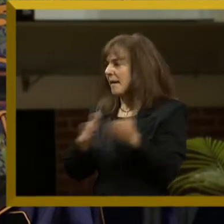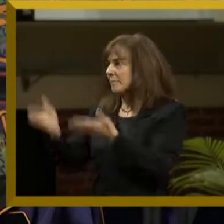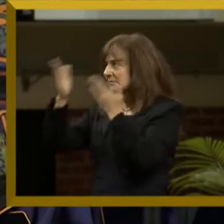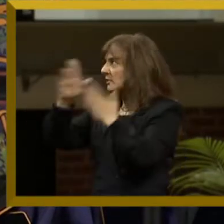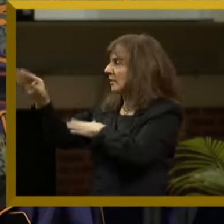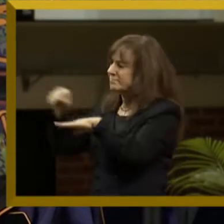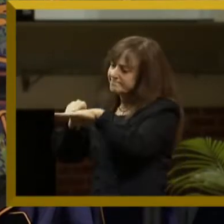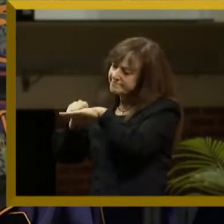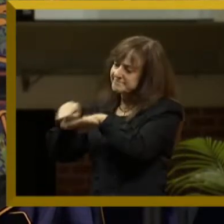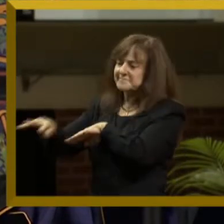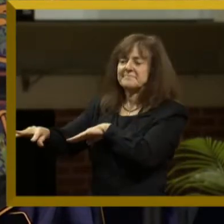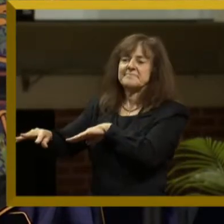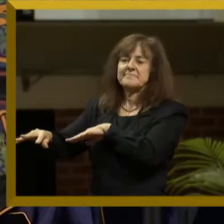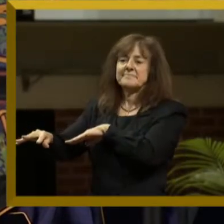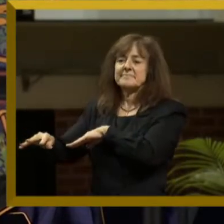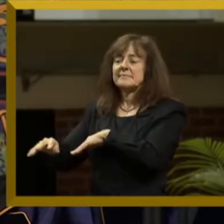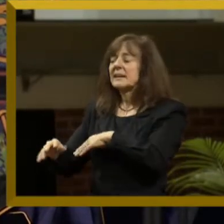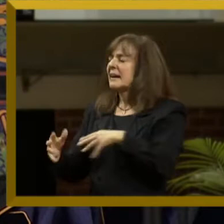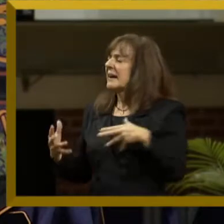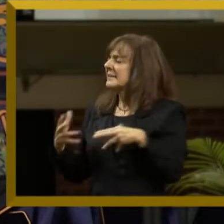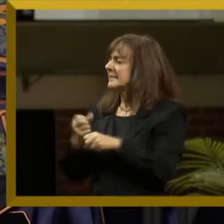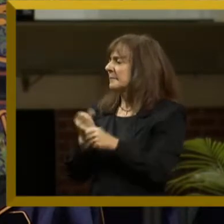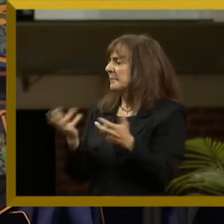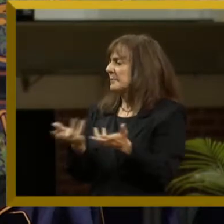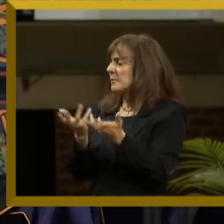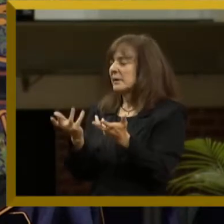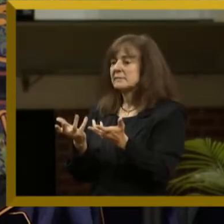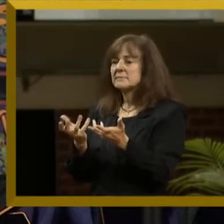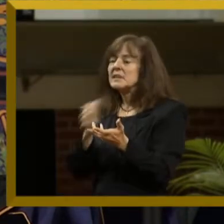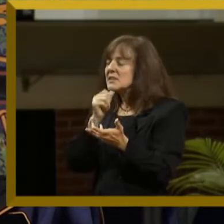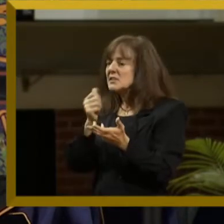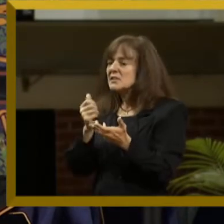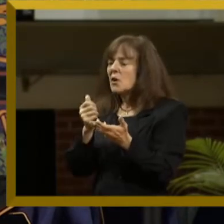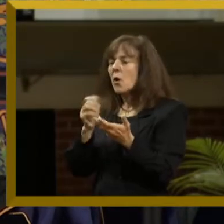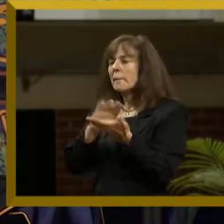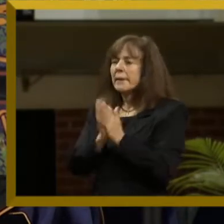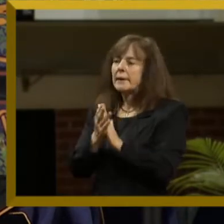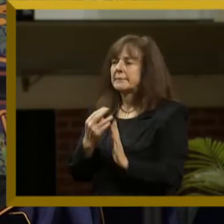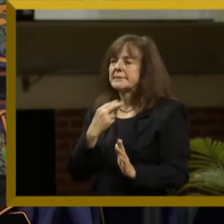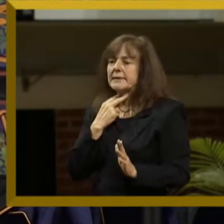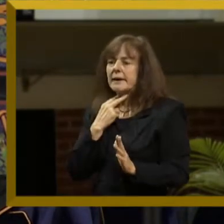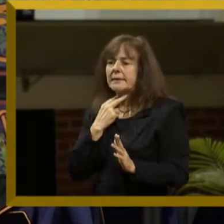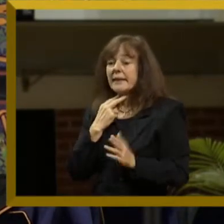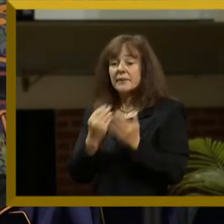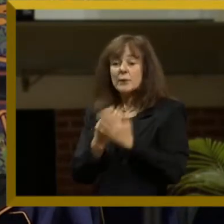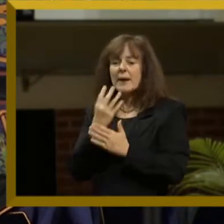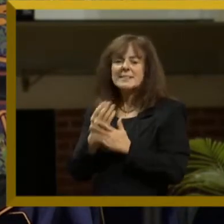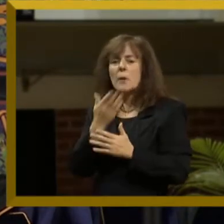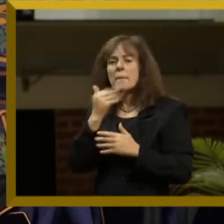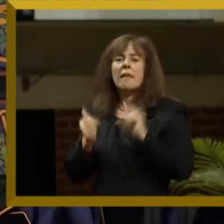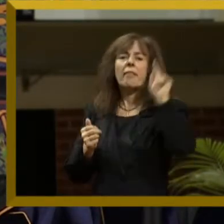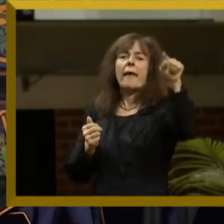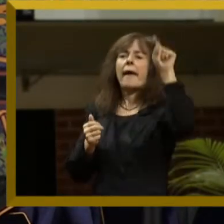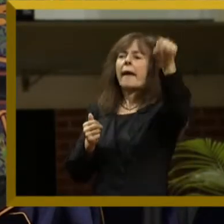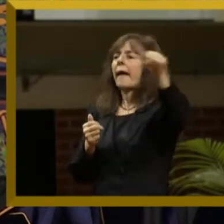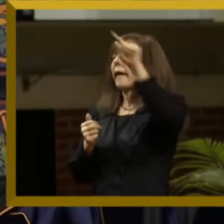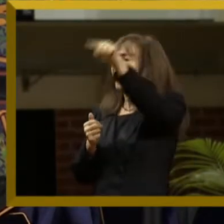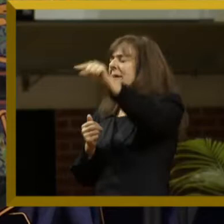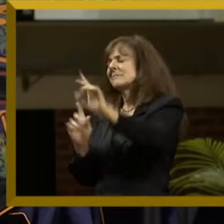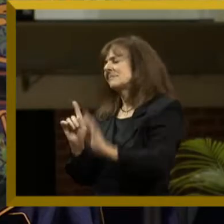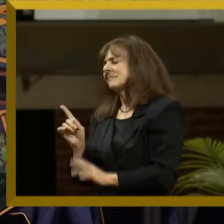also. I sum it up like this. Don't fall into the trap that the grass is greener on the other side of the